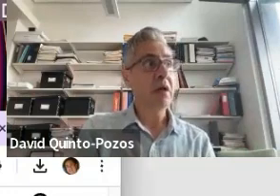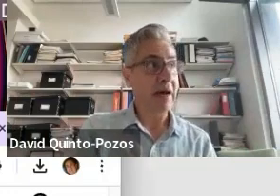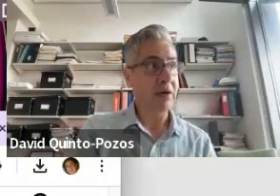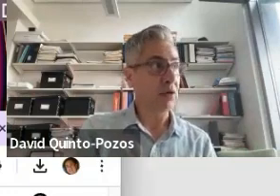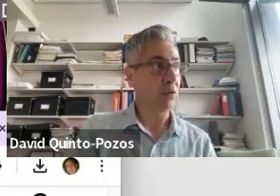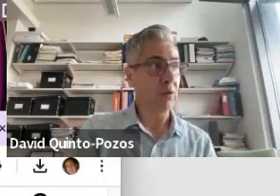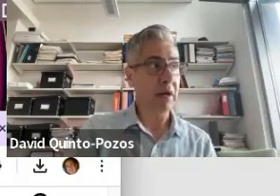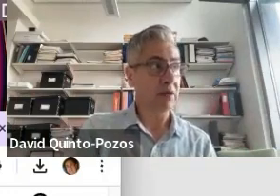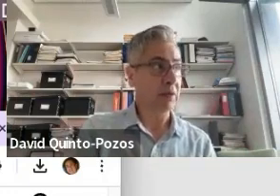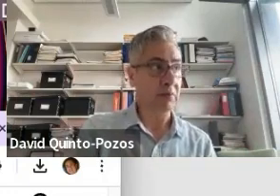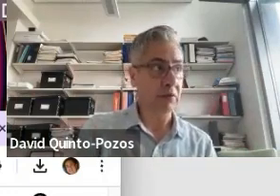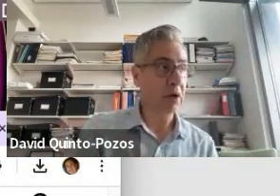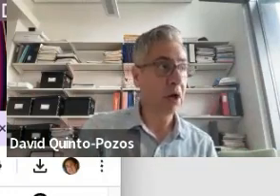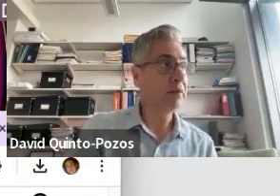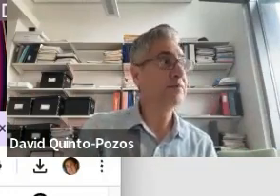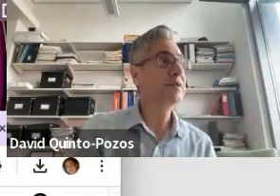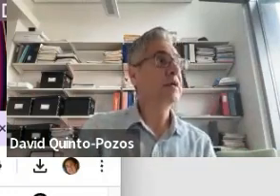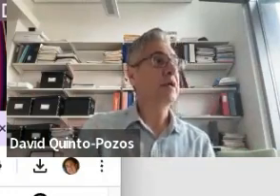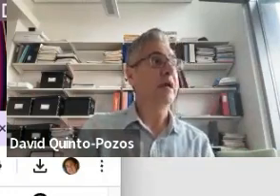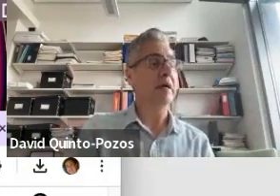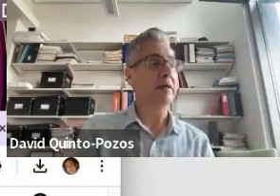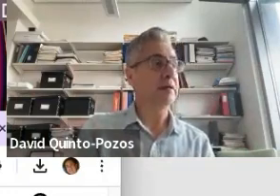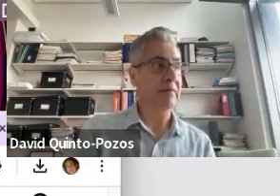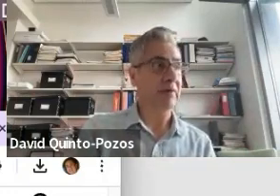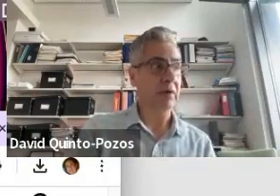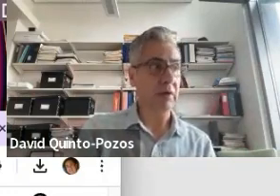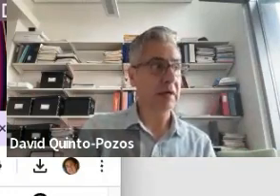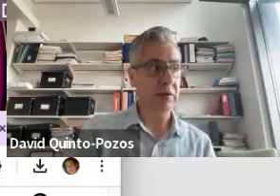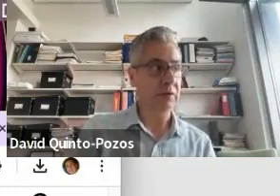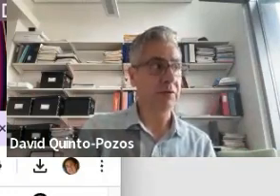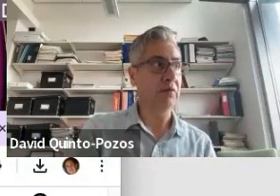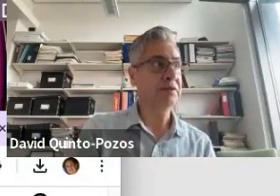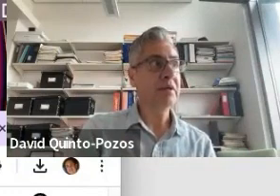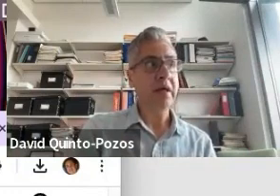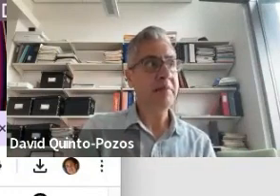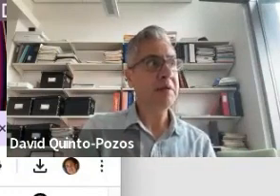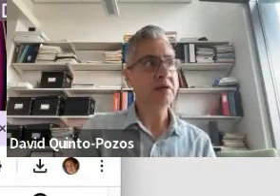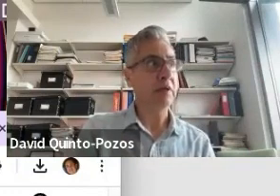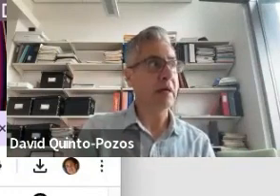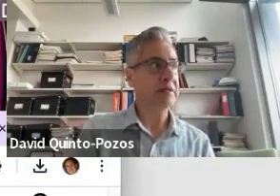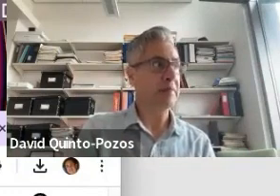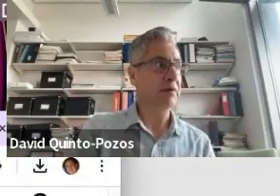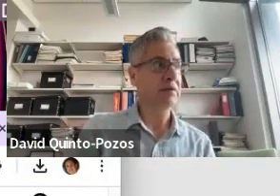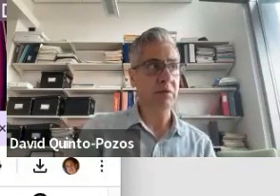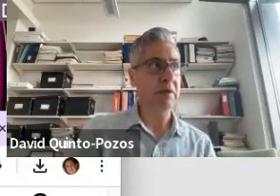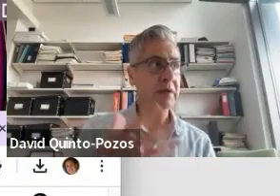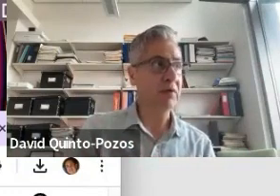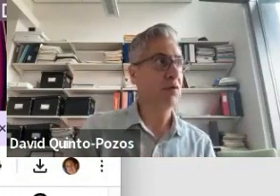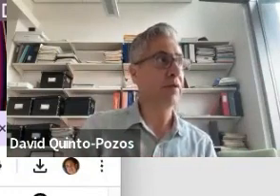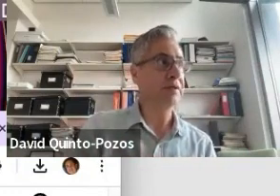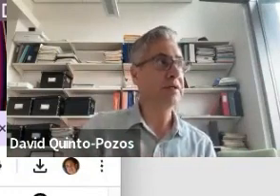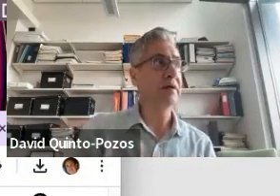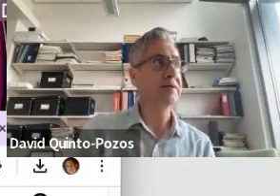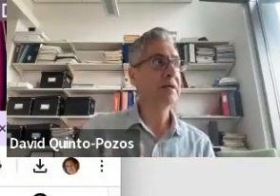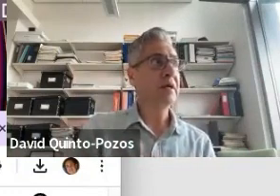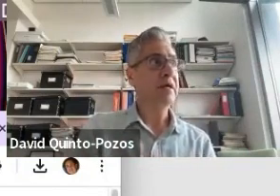table, how you label columns, and even including how you do notes. APA is really nice about giving you all